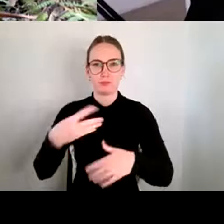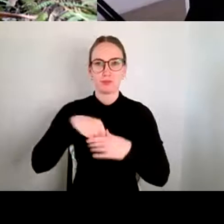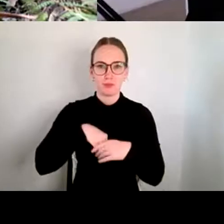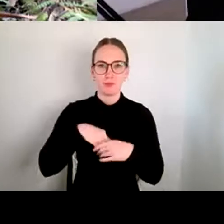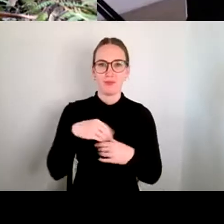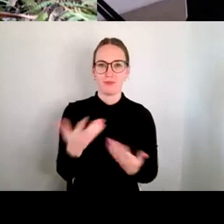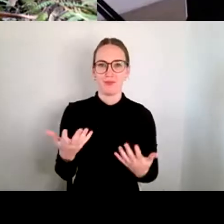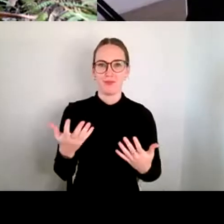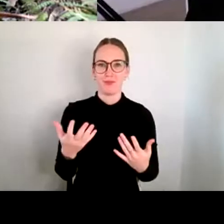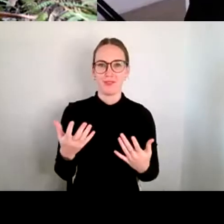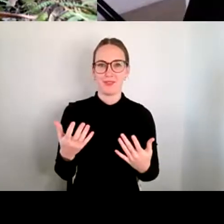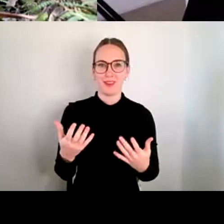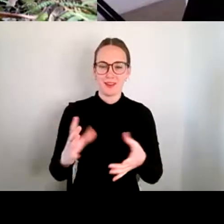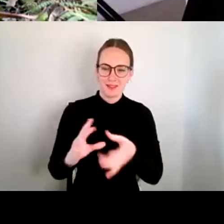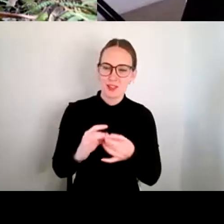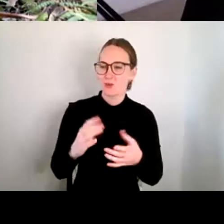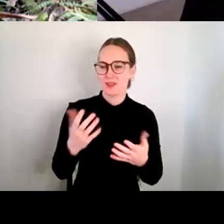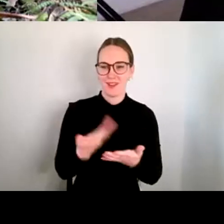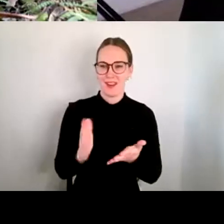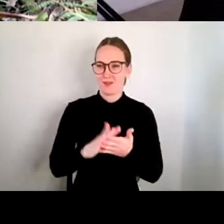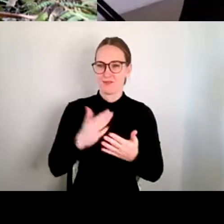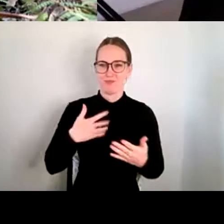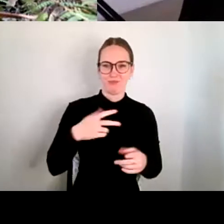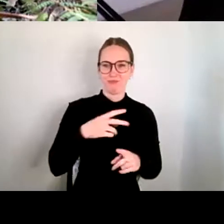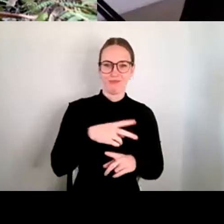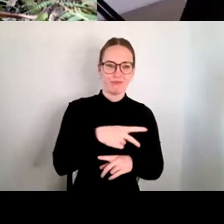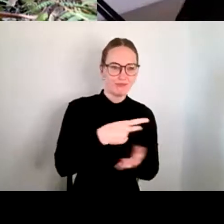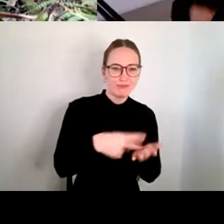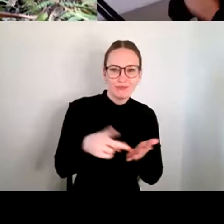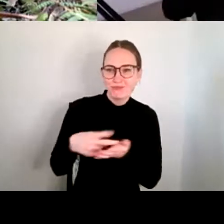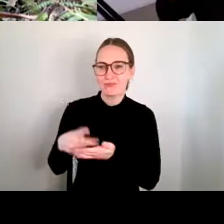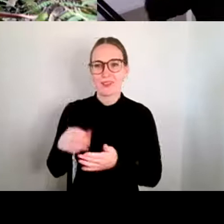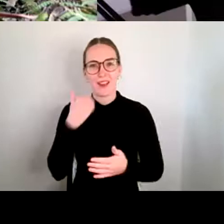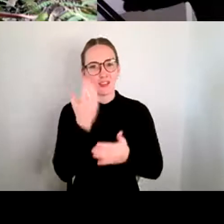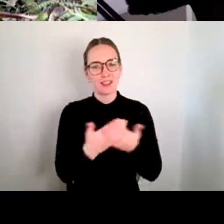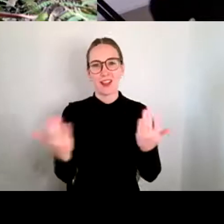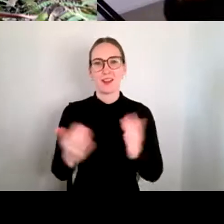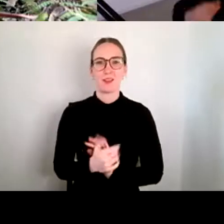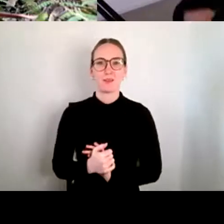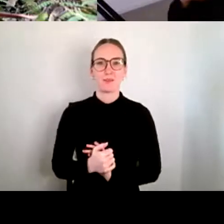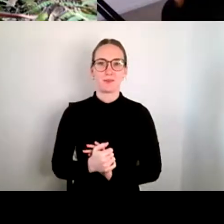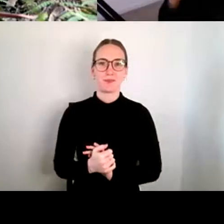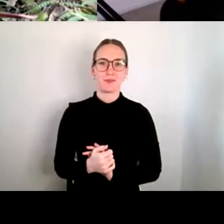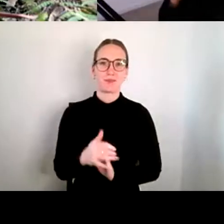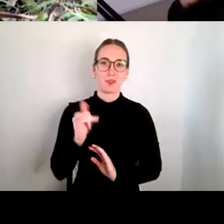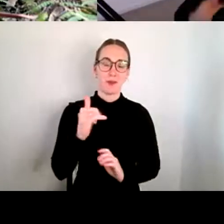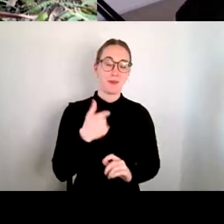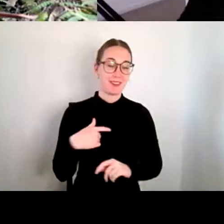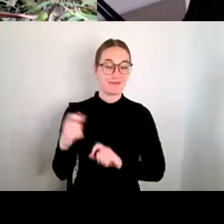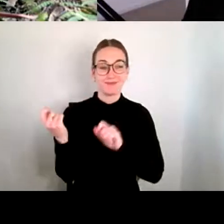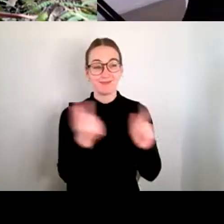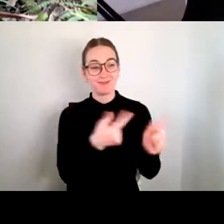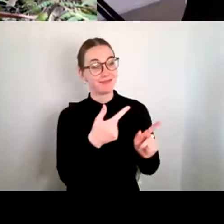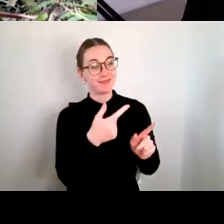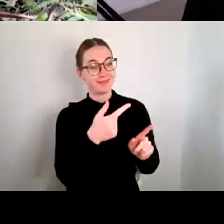daily basis. So for me, it's an undertow, you know, maybe heading out to the horizon that's there, but